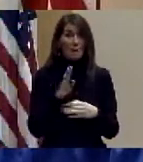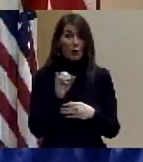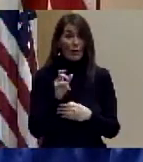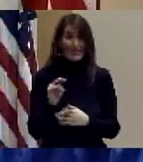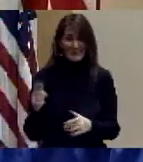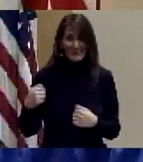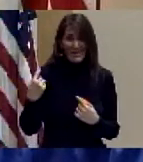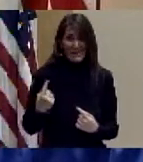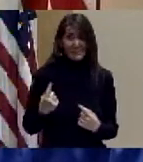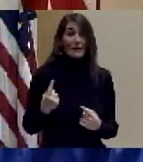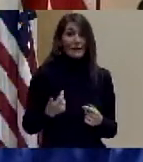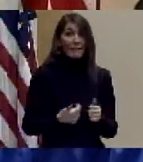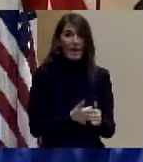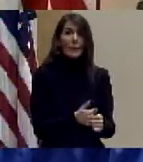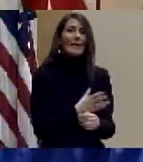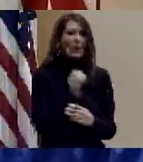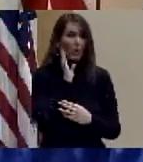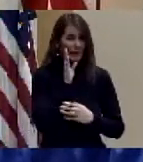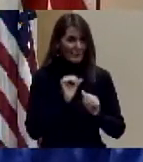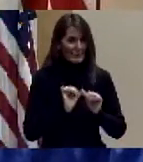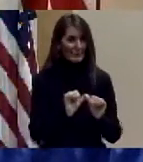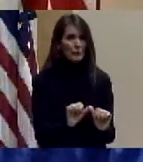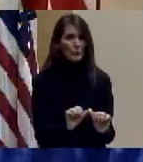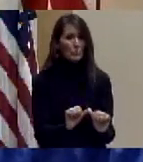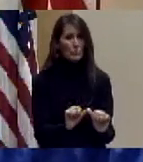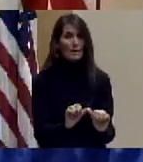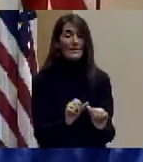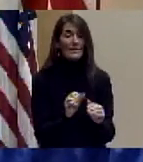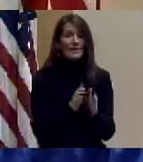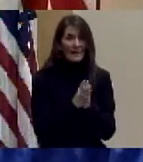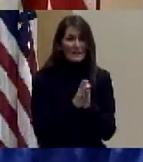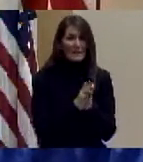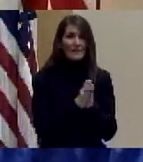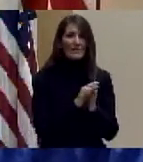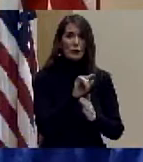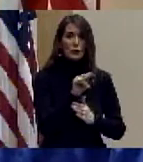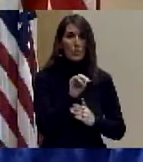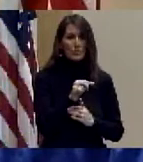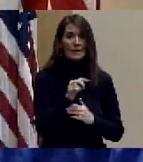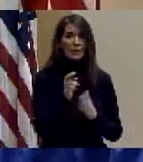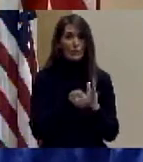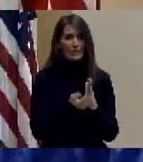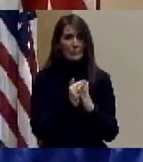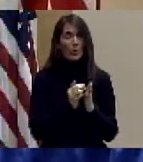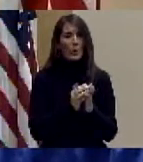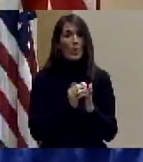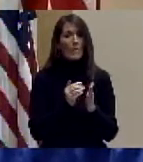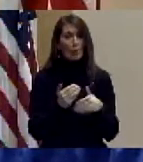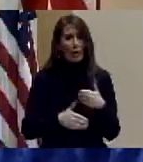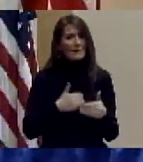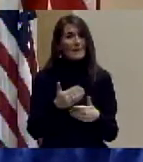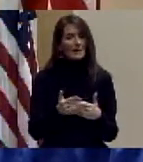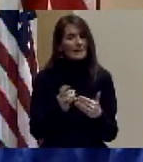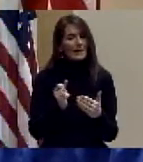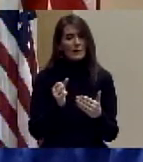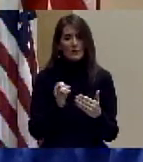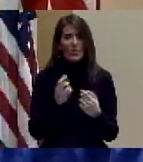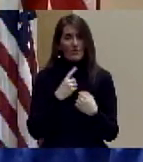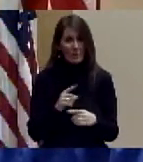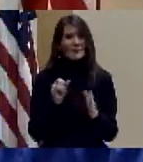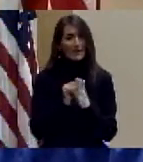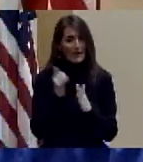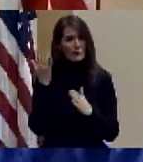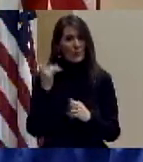and will continue to follow in the incentive zoning review process is what makes it so effective.